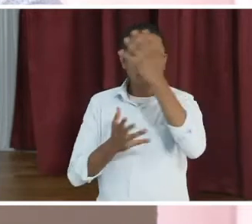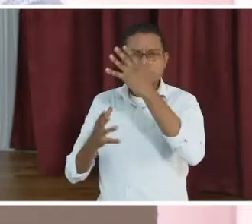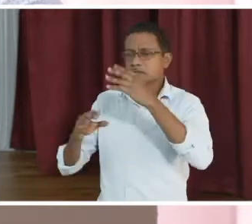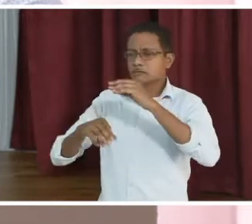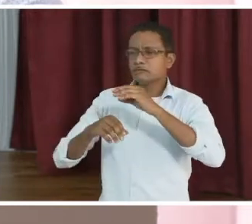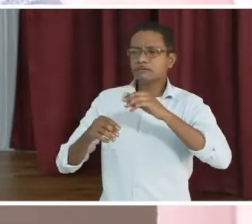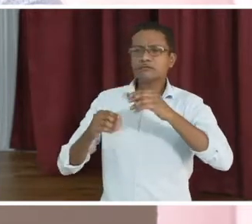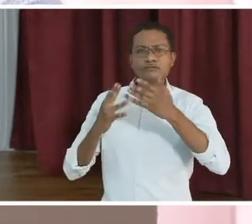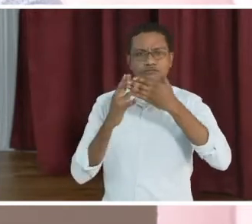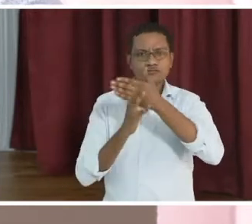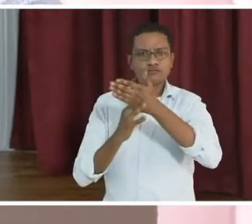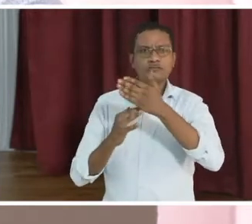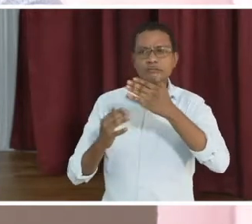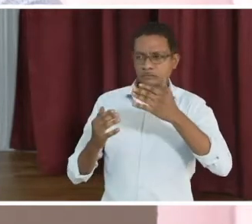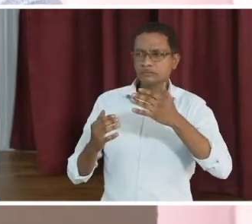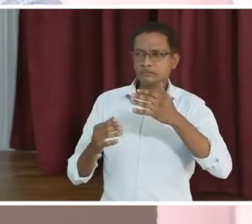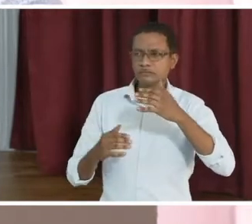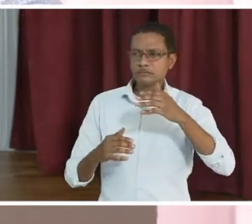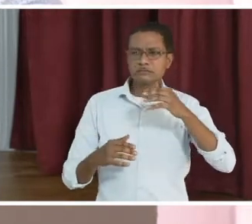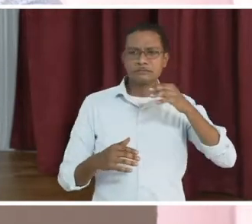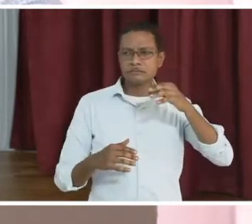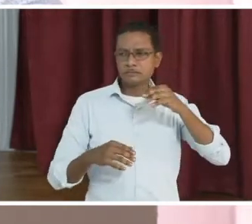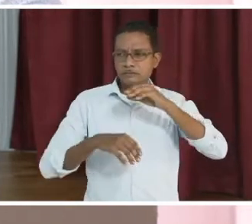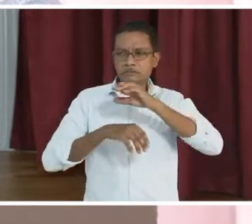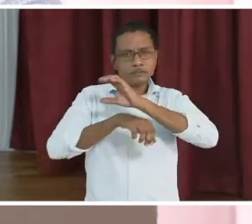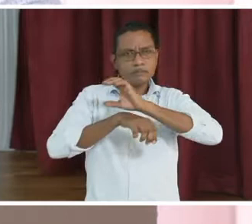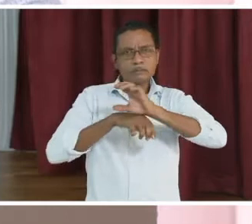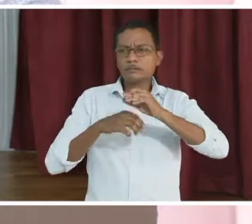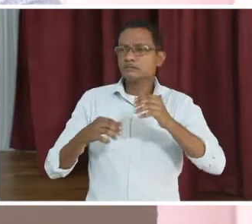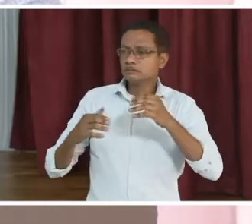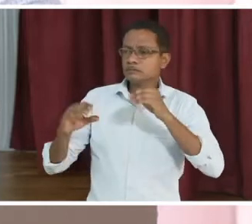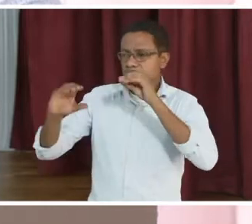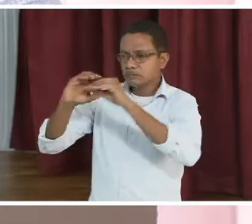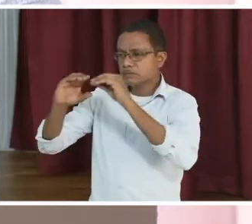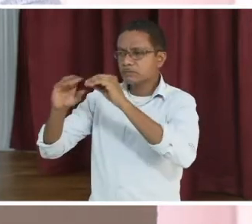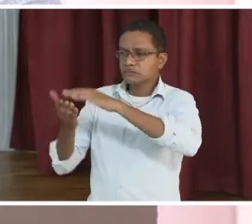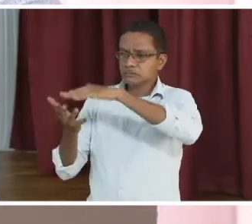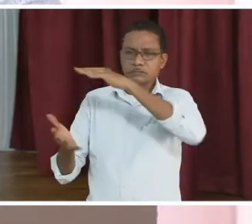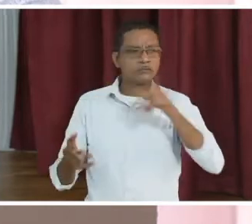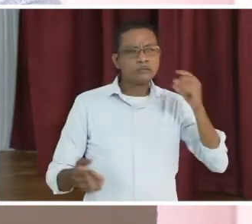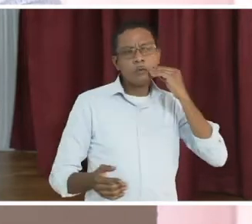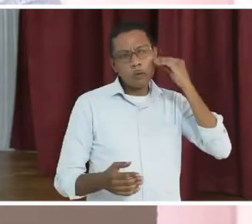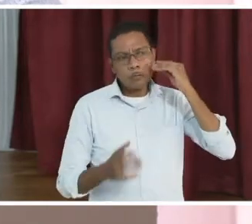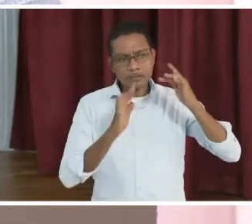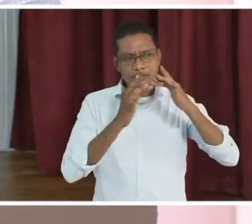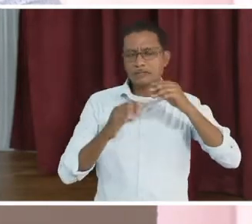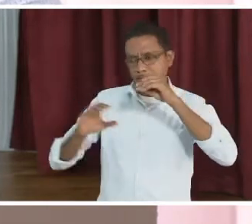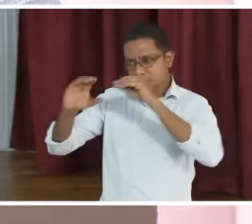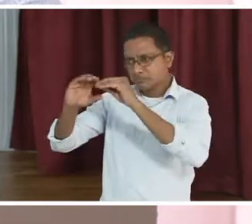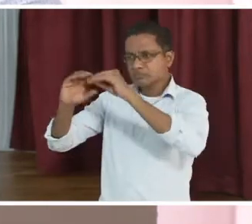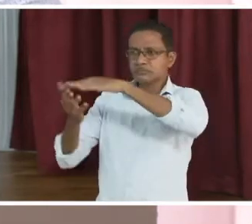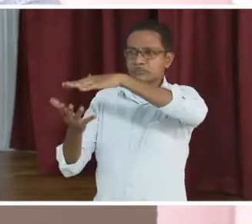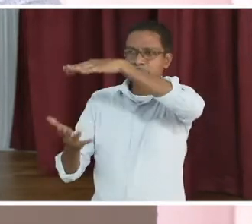the reference code or reference numbers members of the public will refer to is generated automatically. It also provides